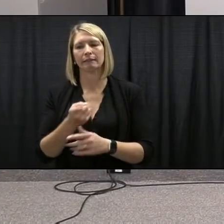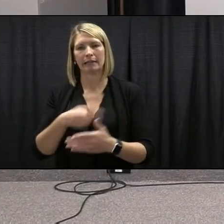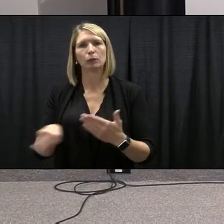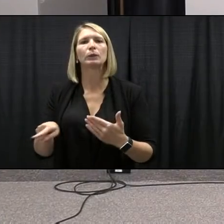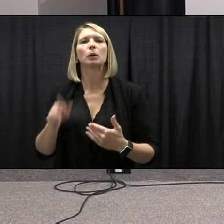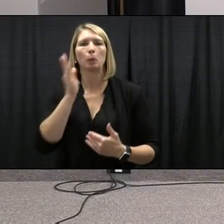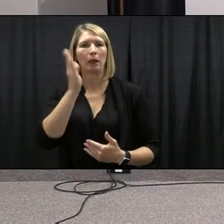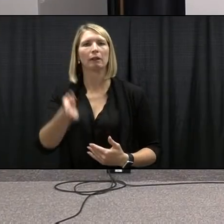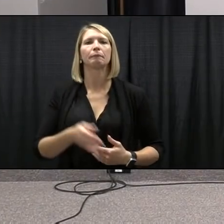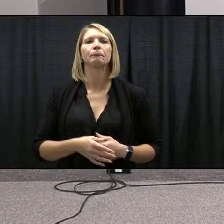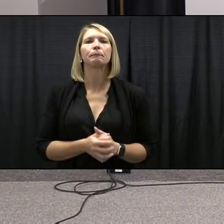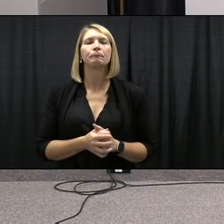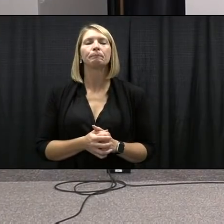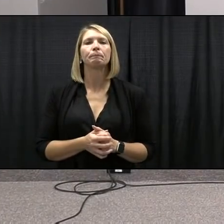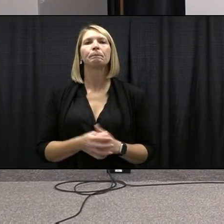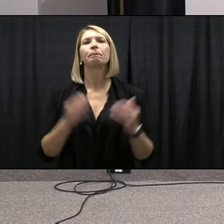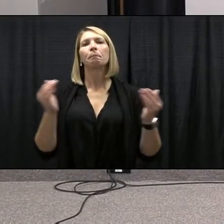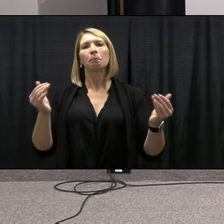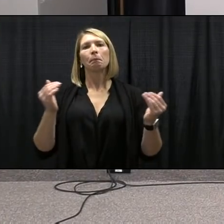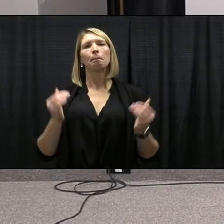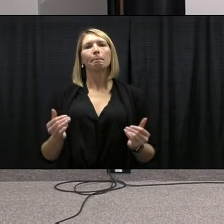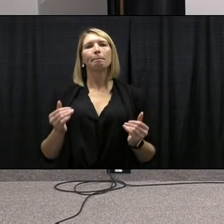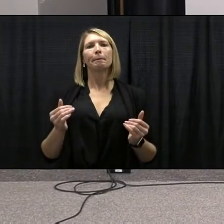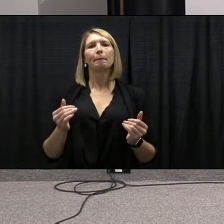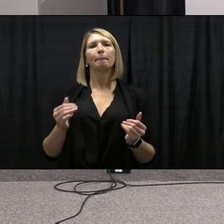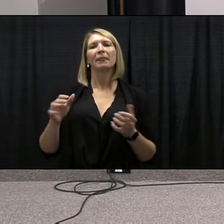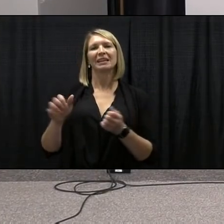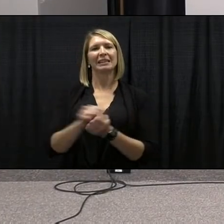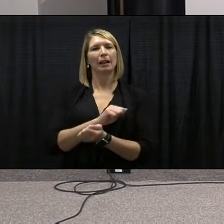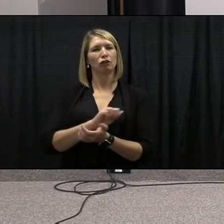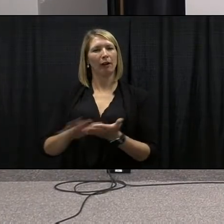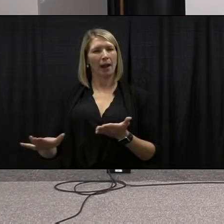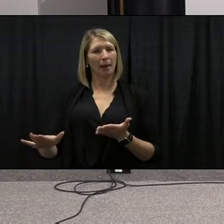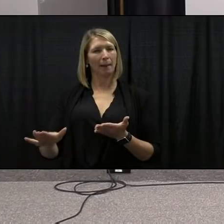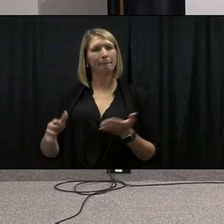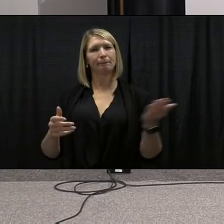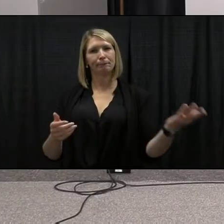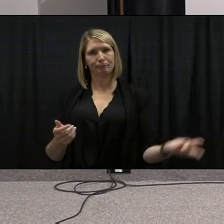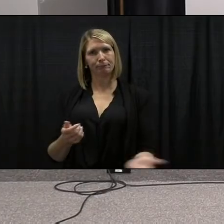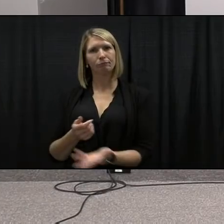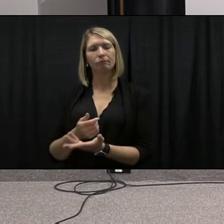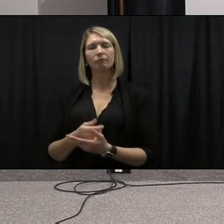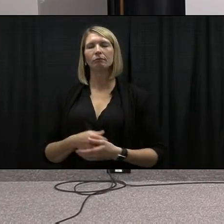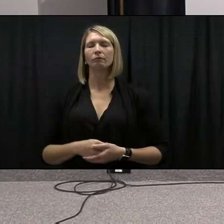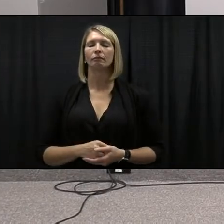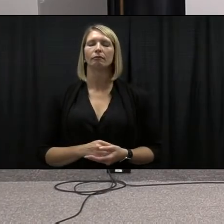We will now go to the phones. Our next questions are from Peter Jackson with The Telegram. Please go ahead.